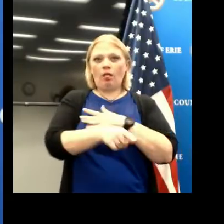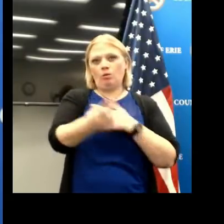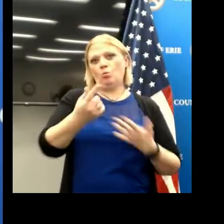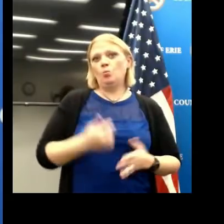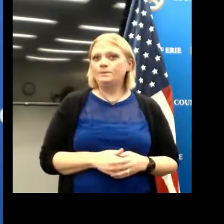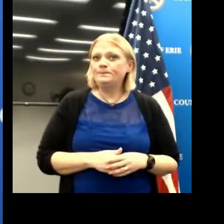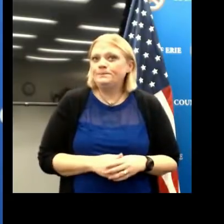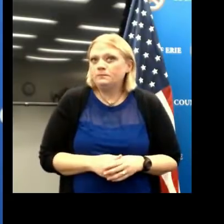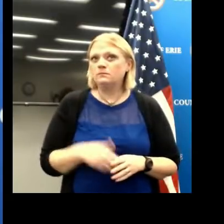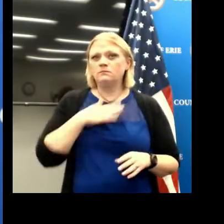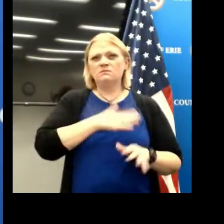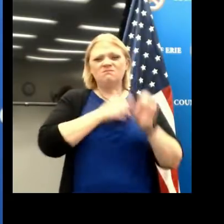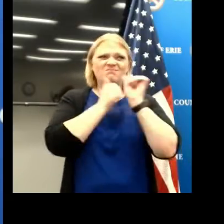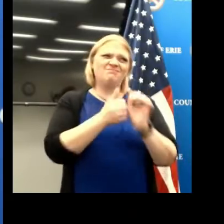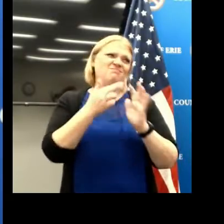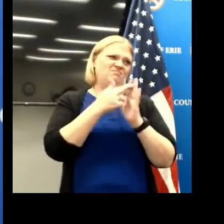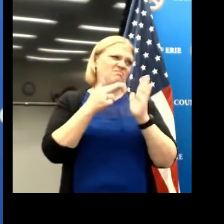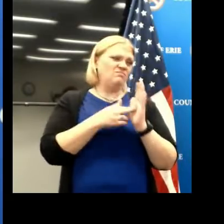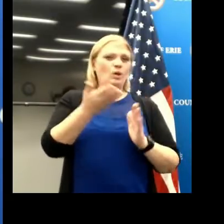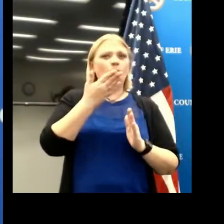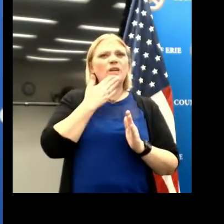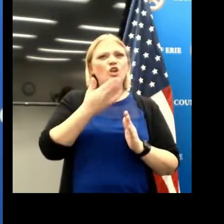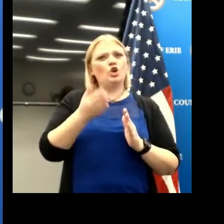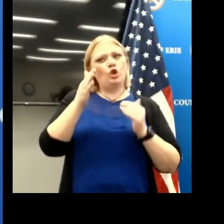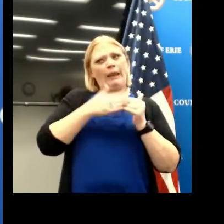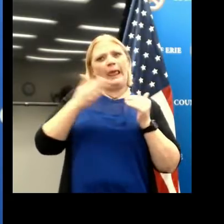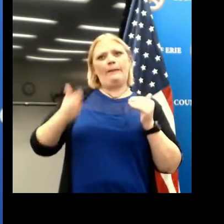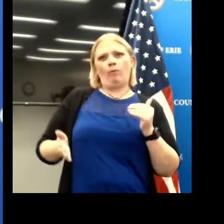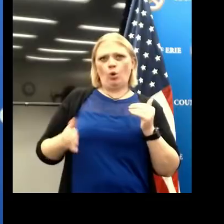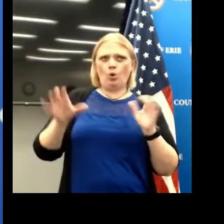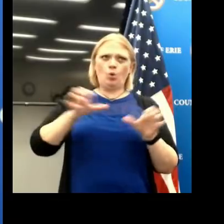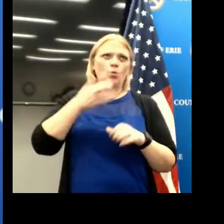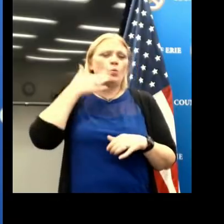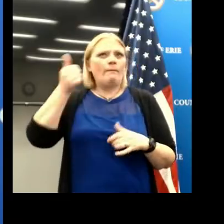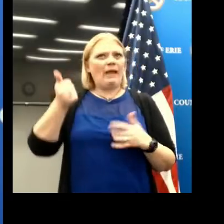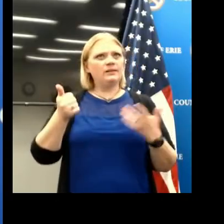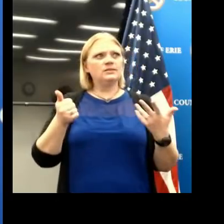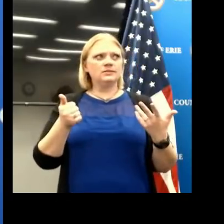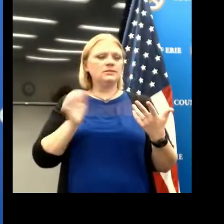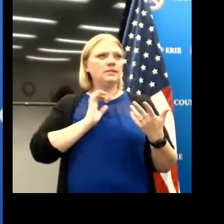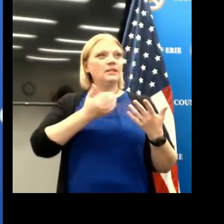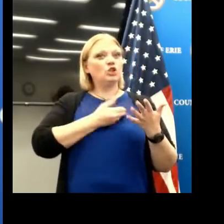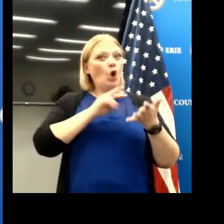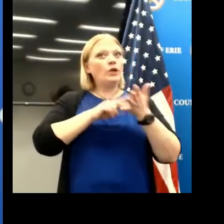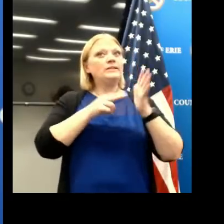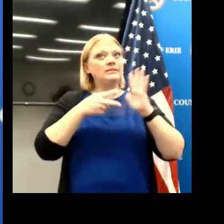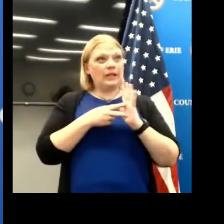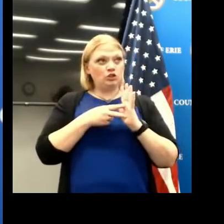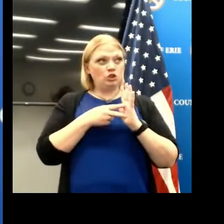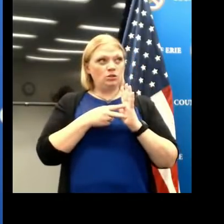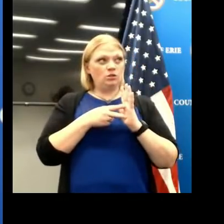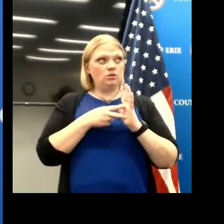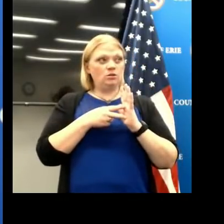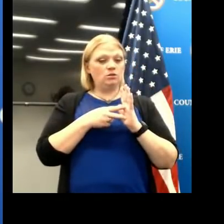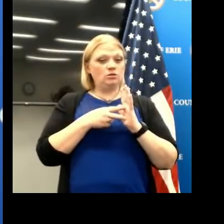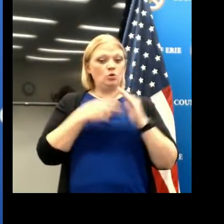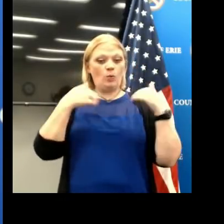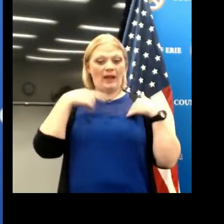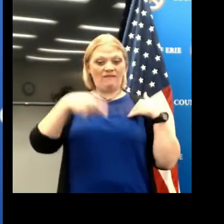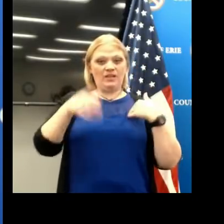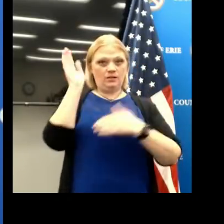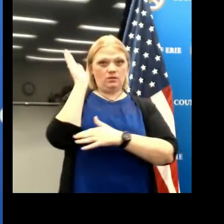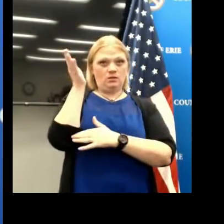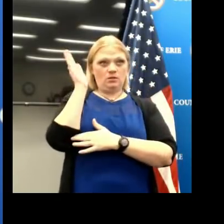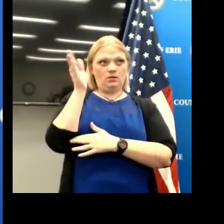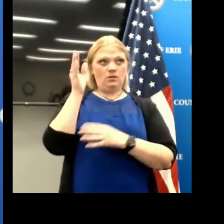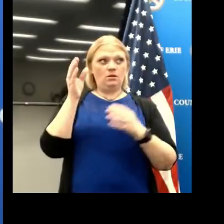So please, follow the rules, be a good neighbor, let's do our best. It is our intention to hold these press conferences more